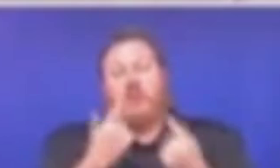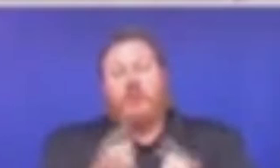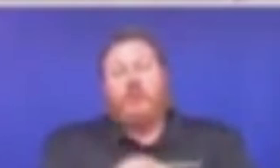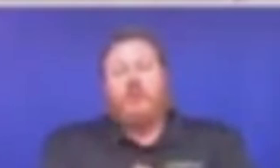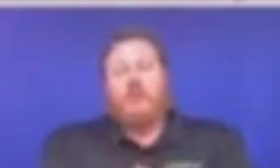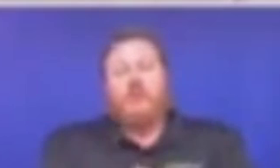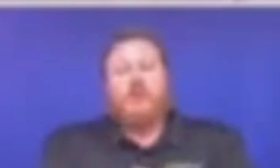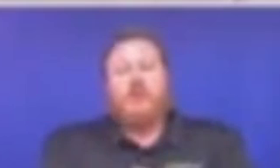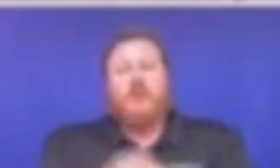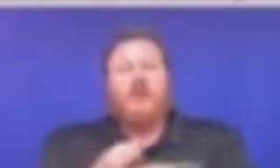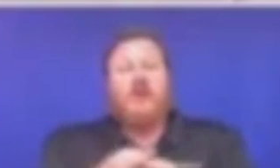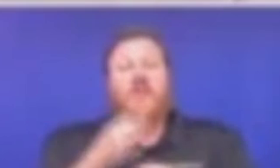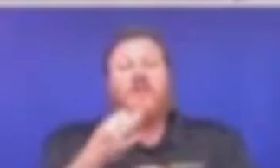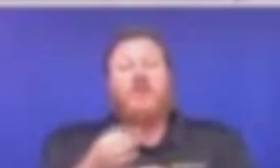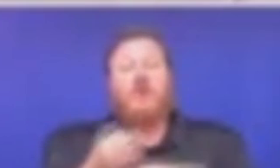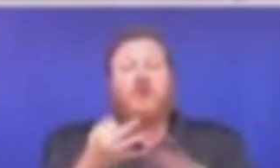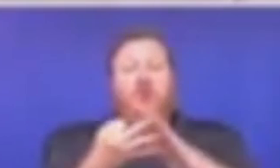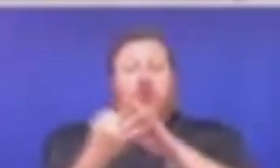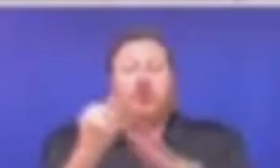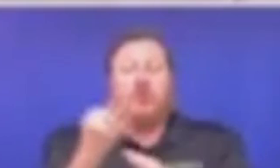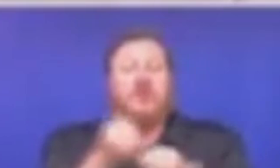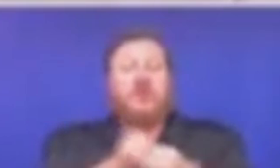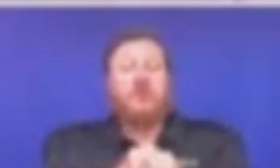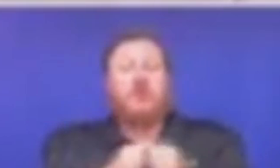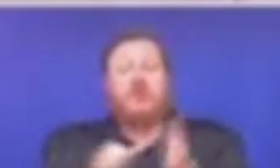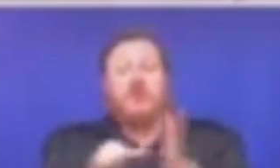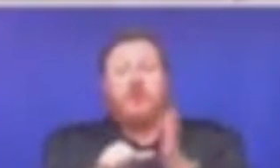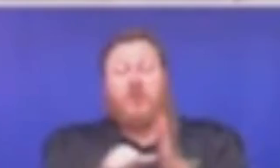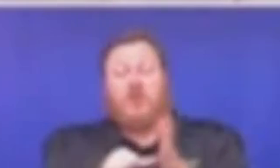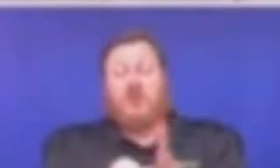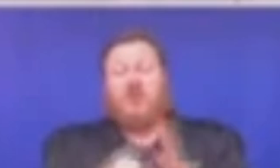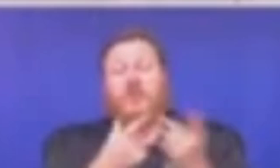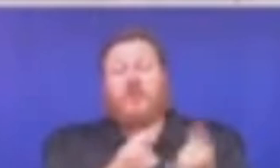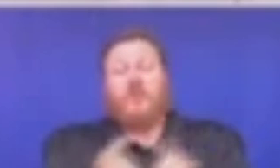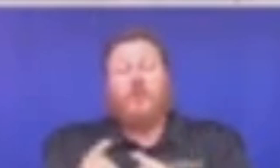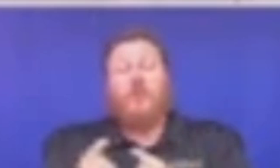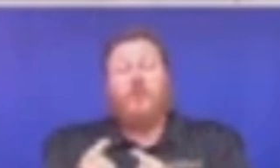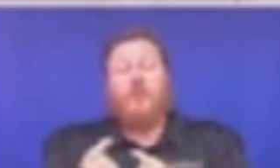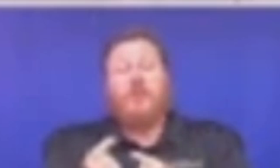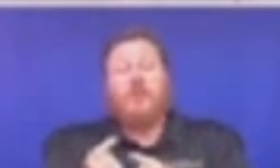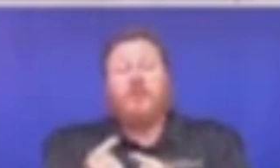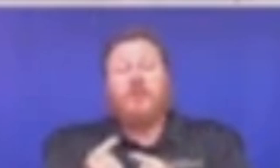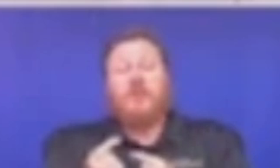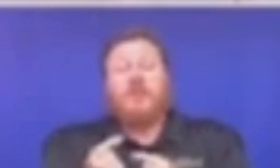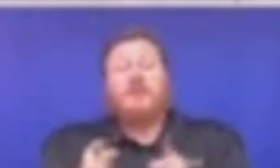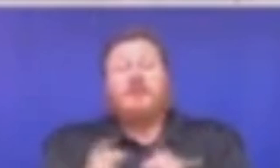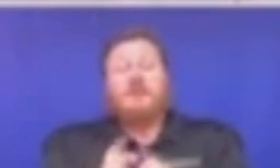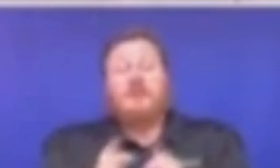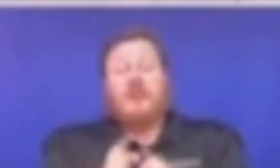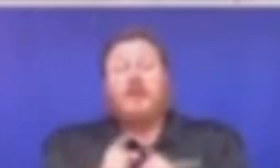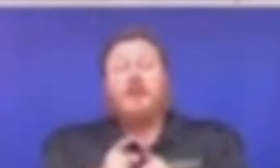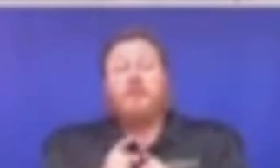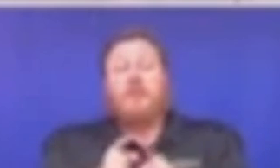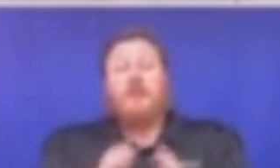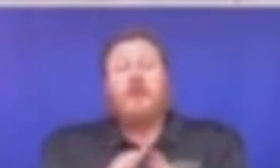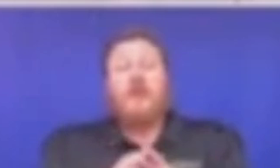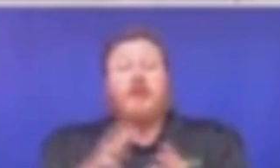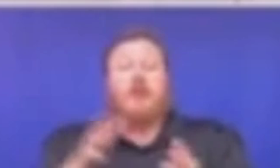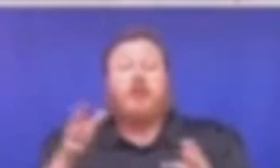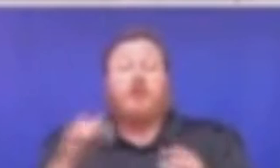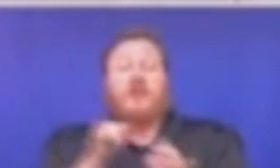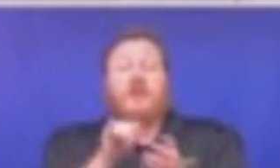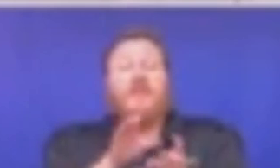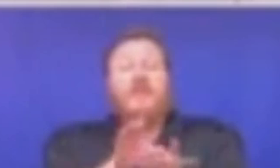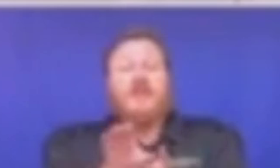advancing our 3 strategic priorities, we will, amongst other things, massively increase the scale of investment